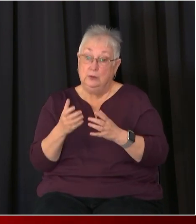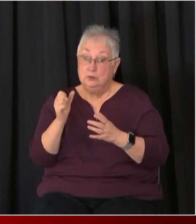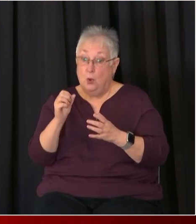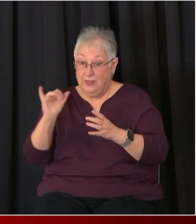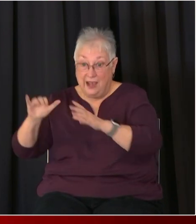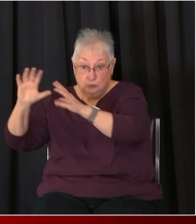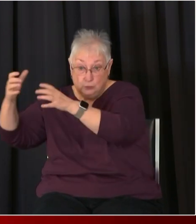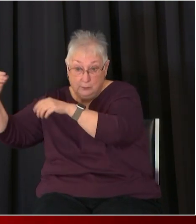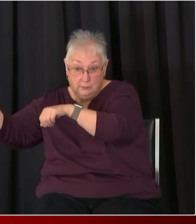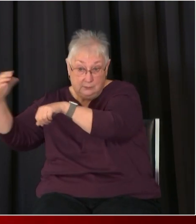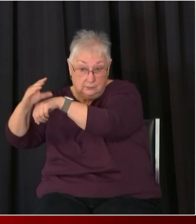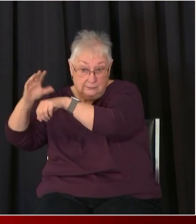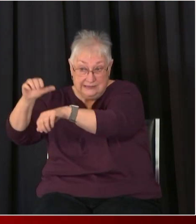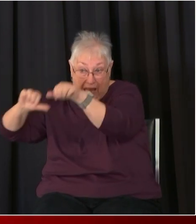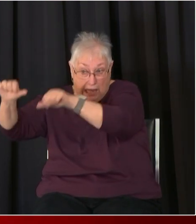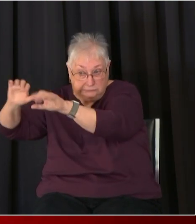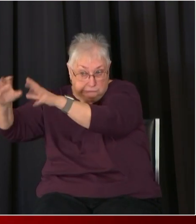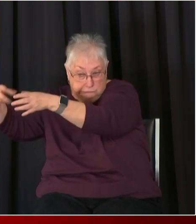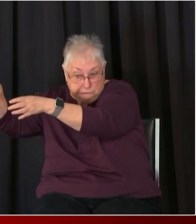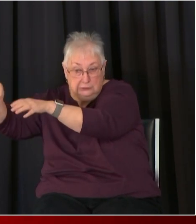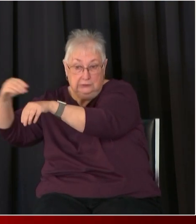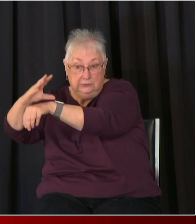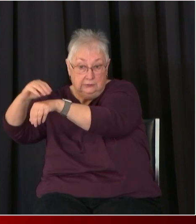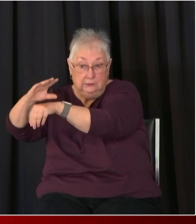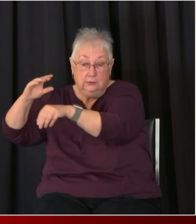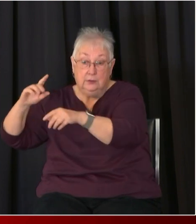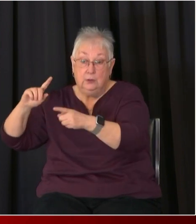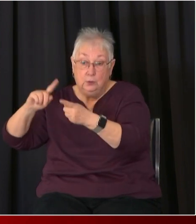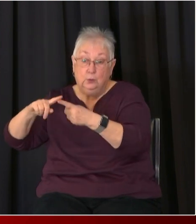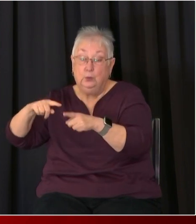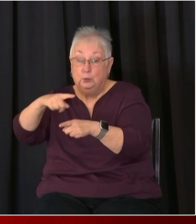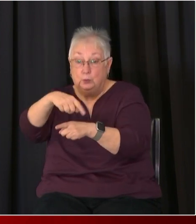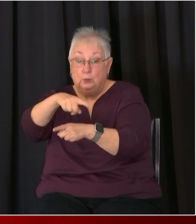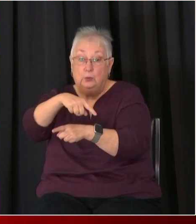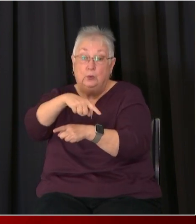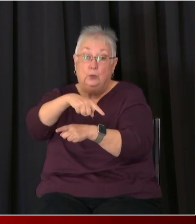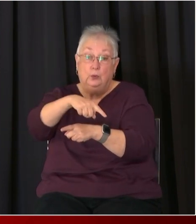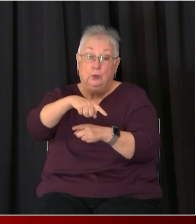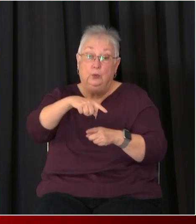number of coalitions and key partner organizations. It's a public and private